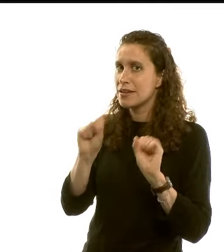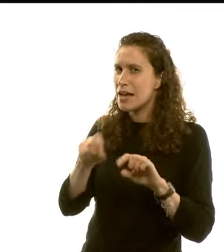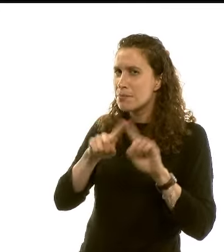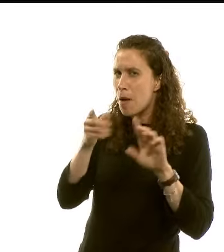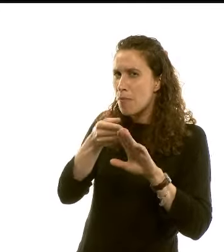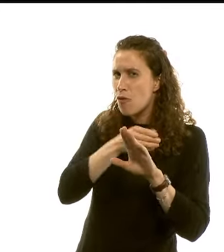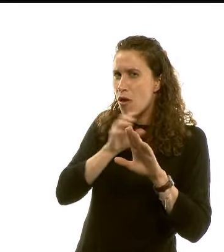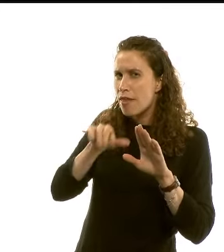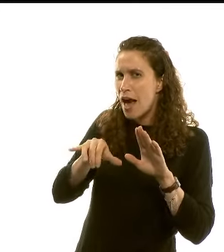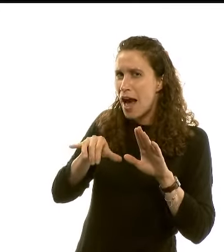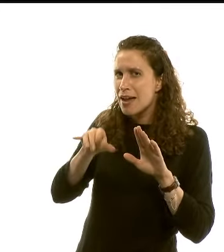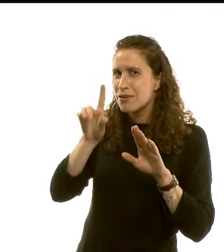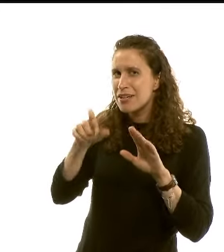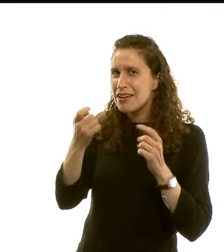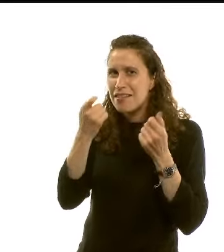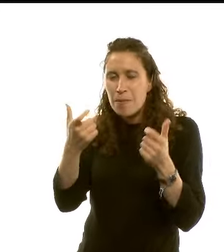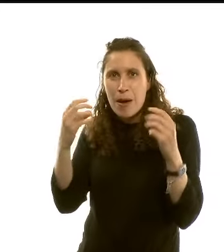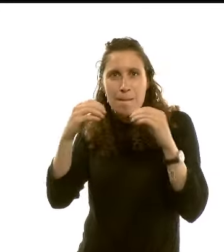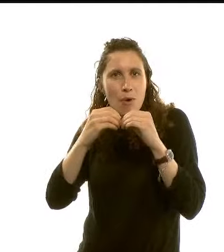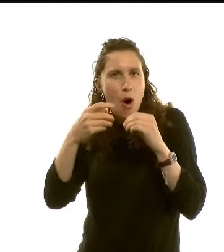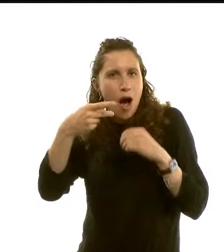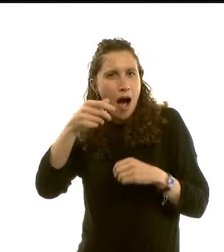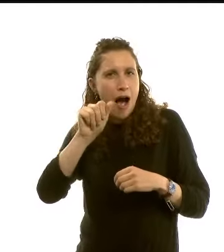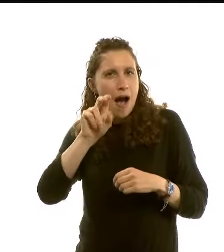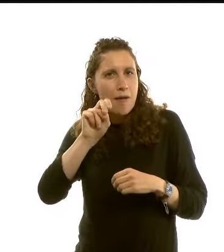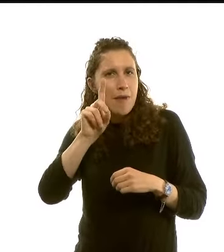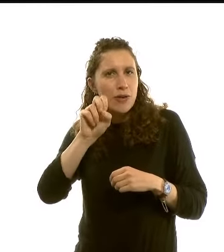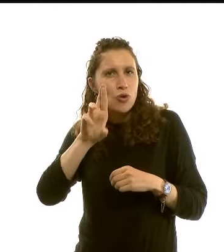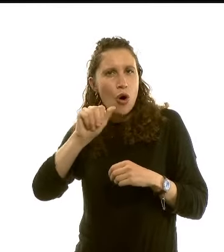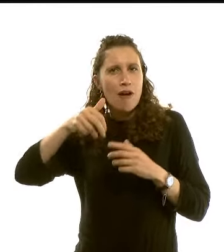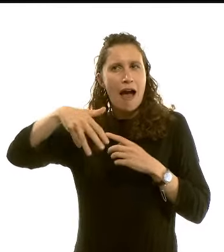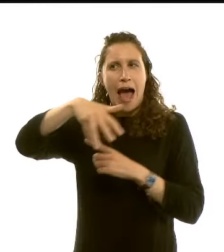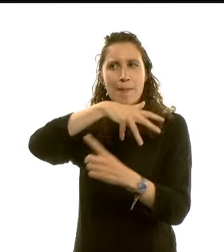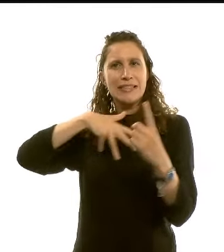do, I think we need a little bit more of the Pandoran atmosphere here.